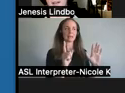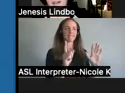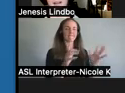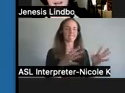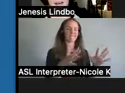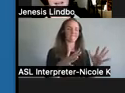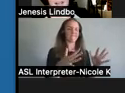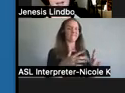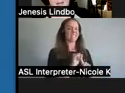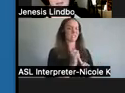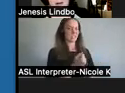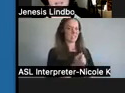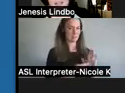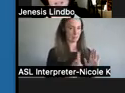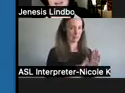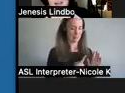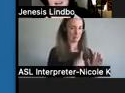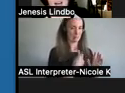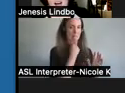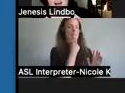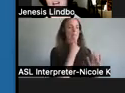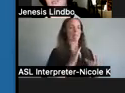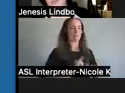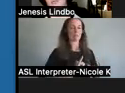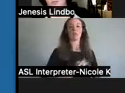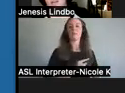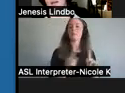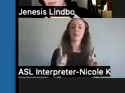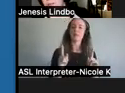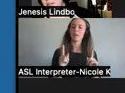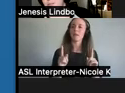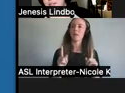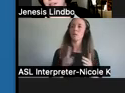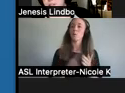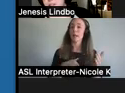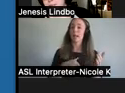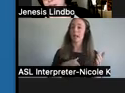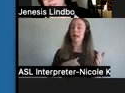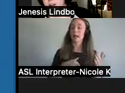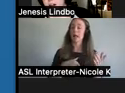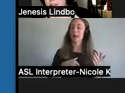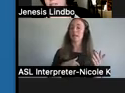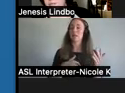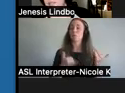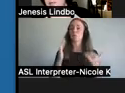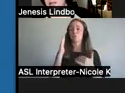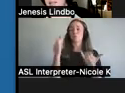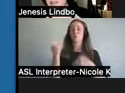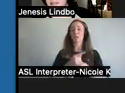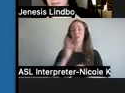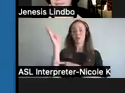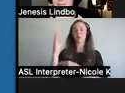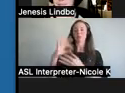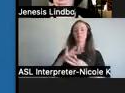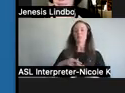situations. But a lot of what I put in this presentation is based on lived